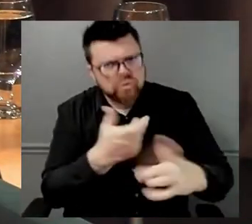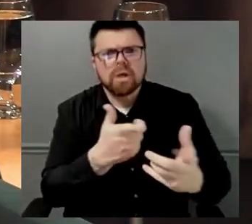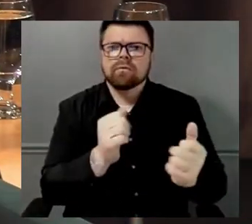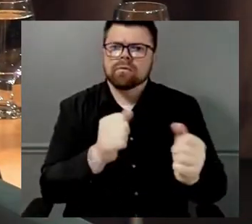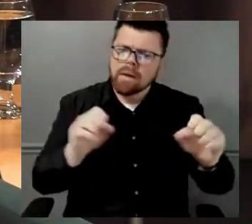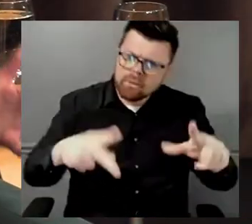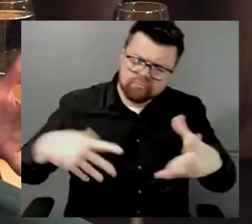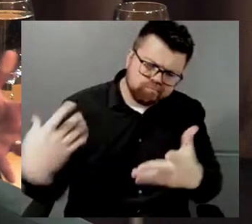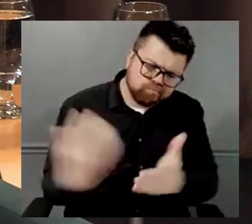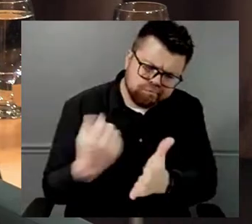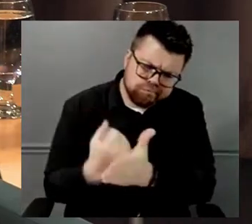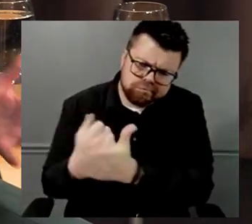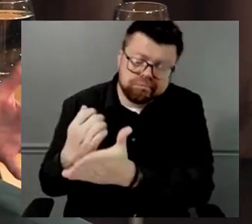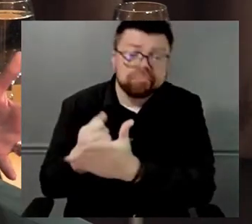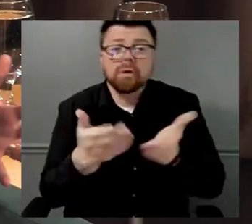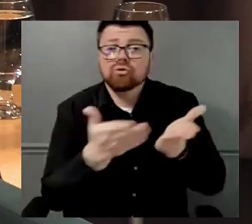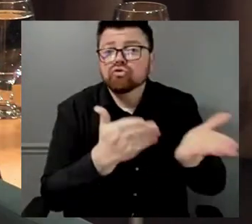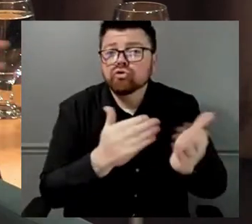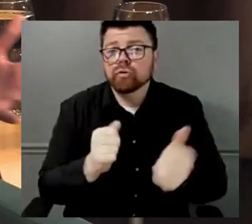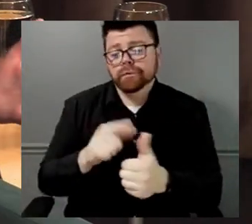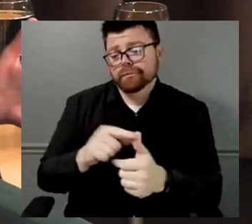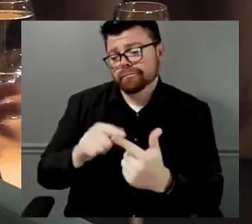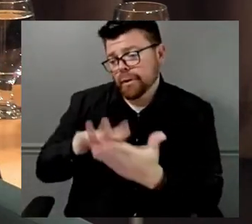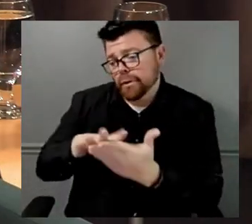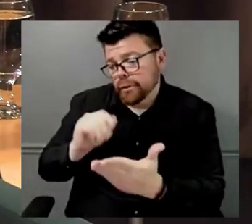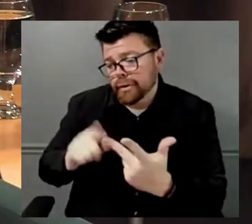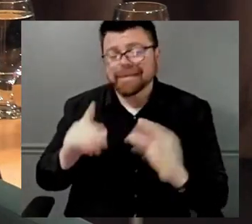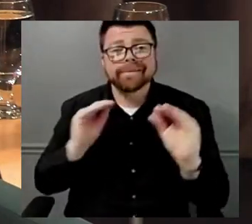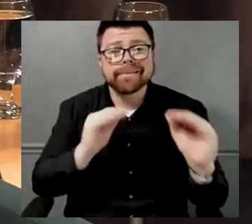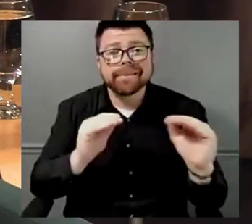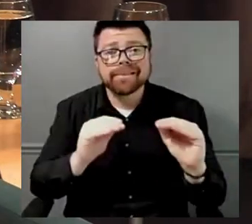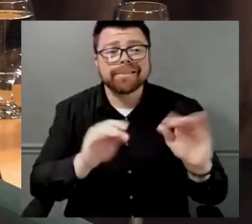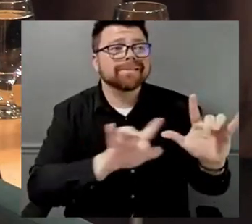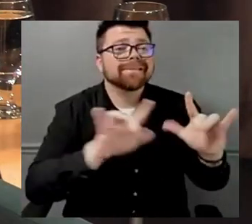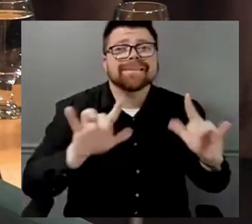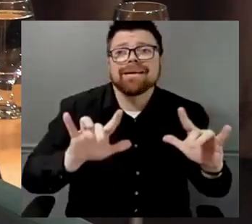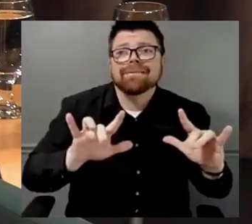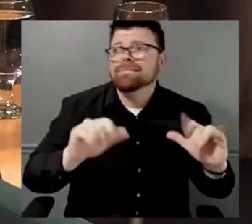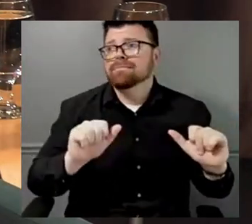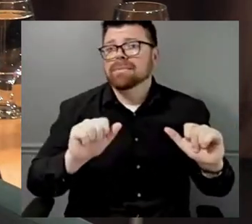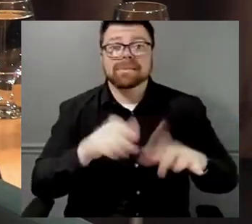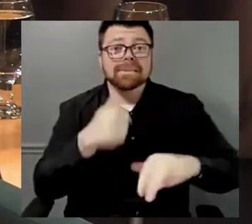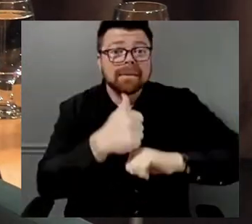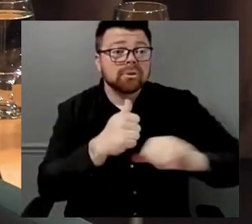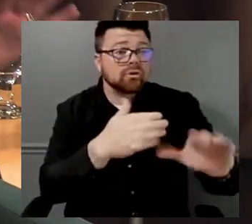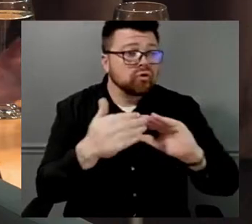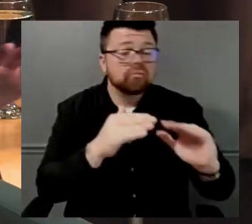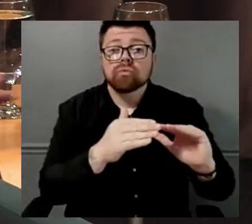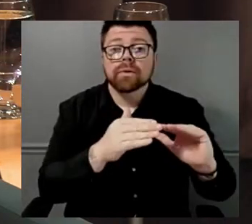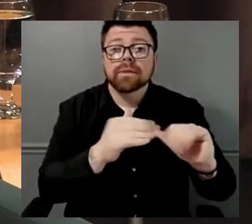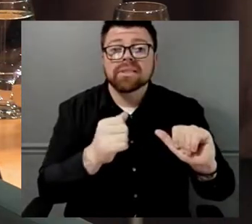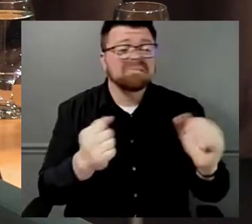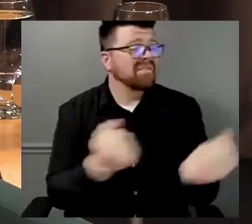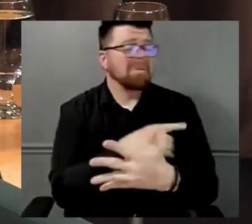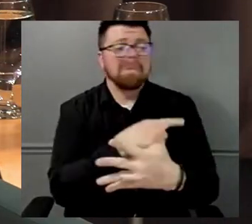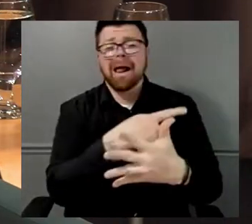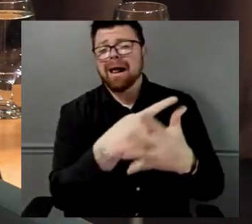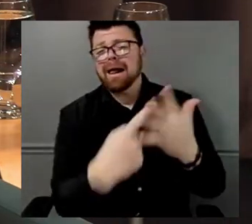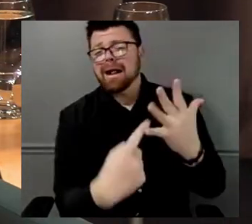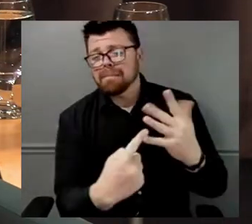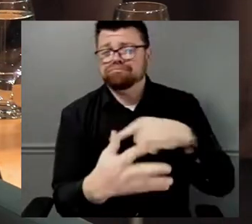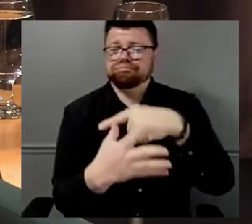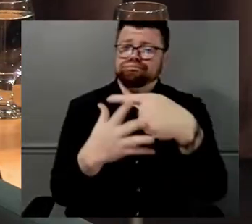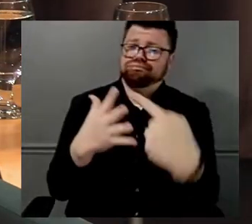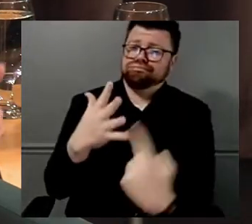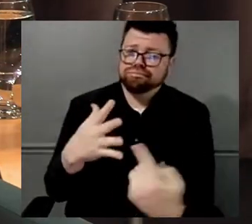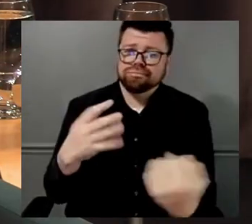for service and learning and teaching and loving and building communities and everything that falls under that umbrella.